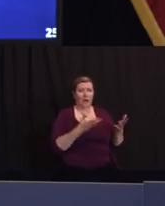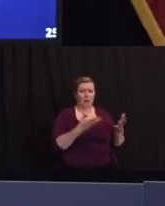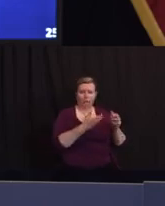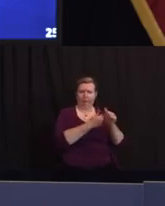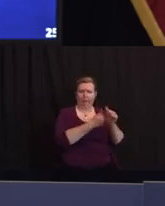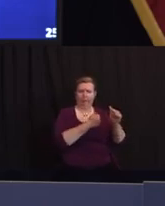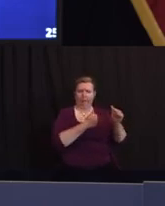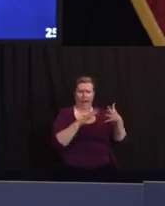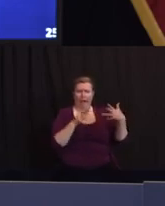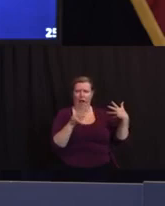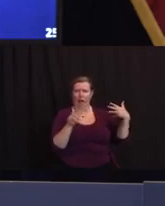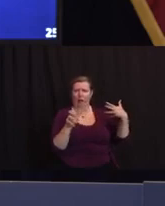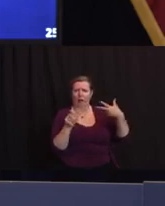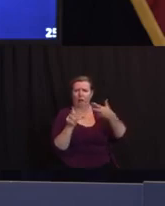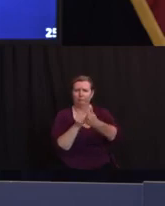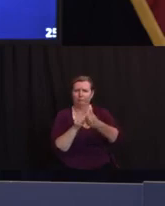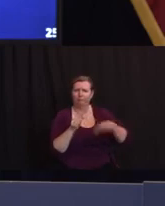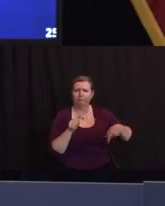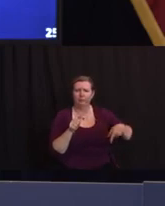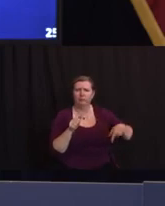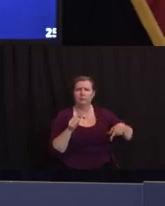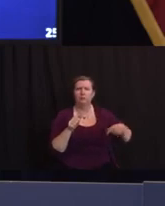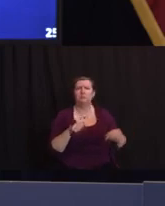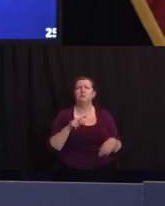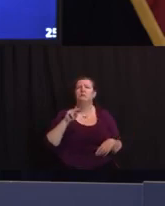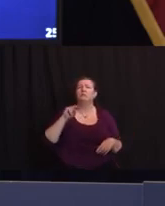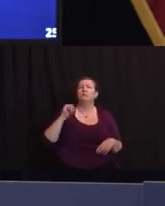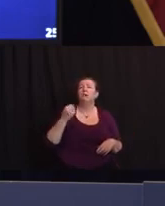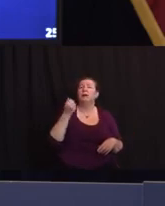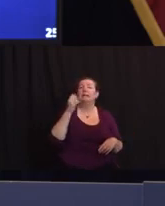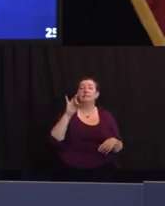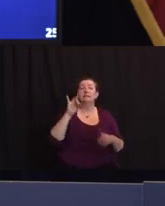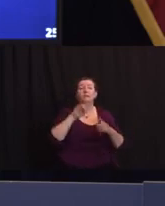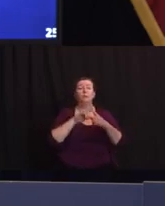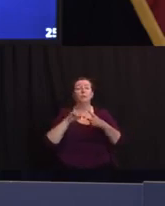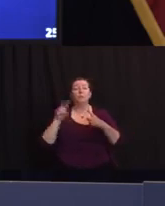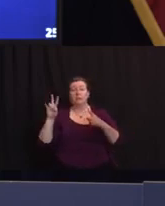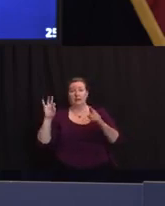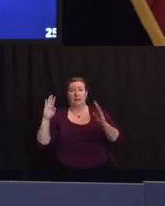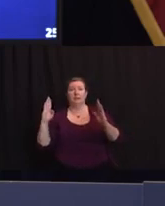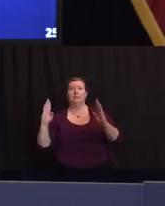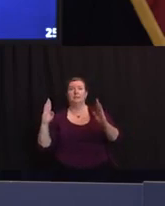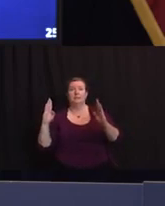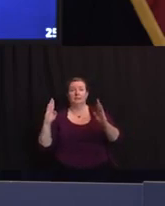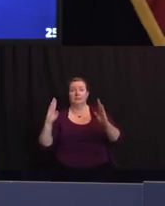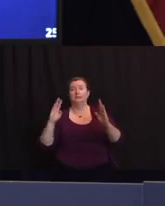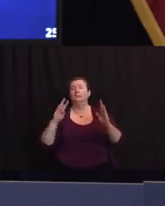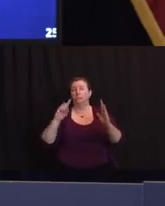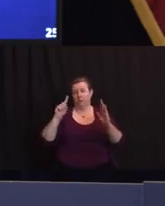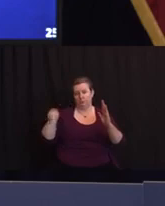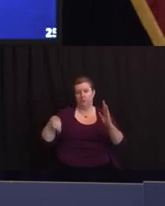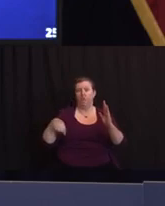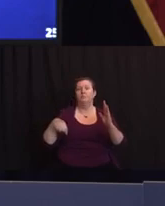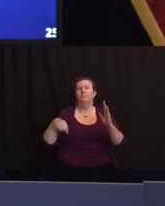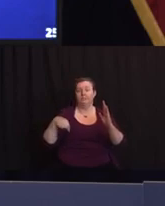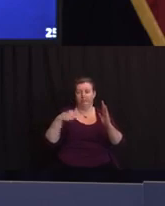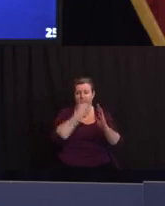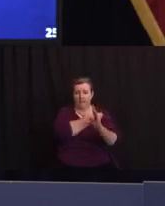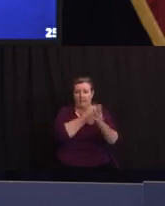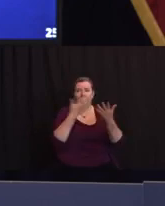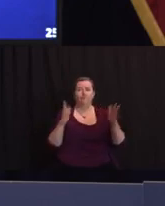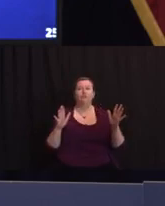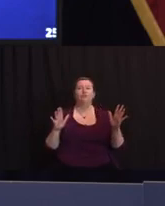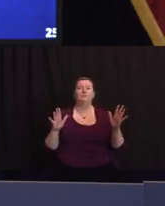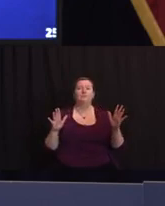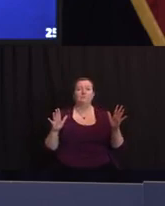In New Jersey, 61% of those 18 to 29 have received at least one dose, so more needs to be done